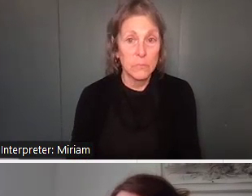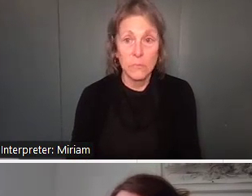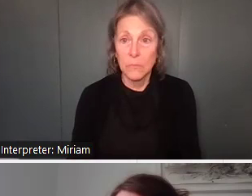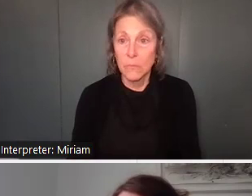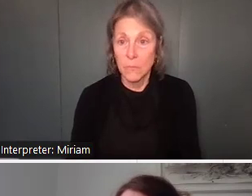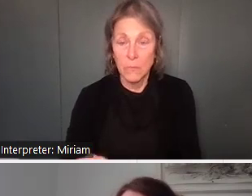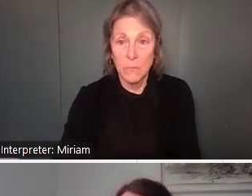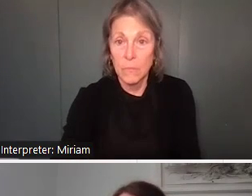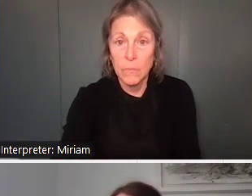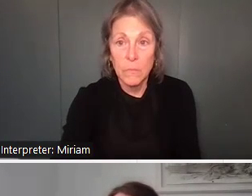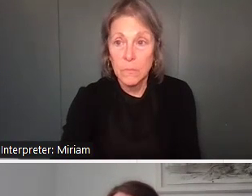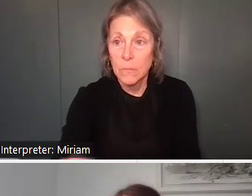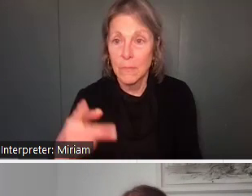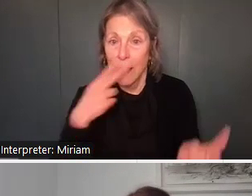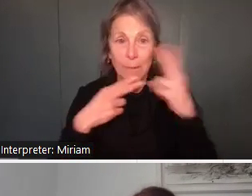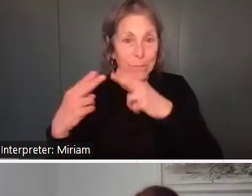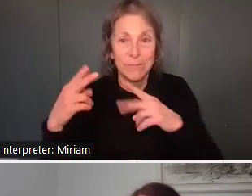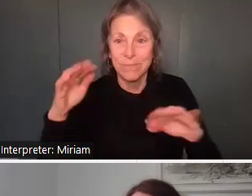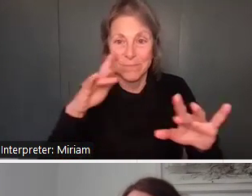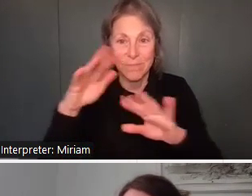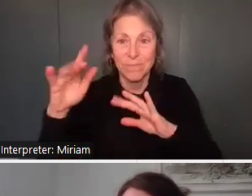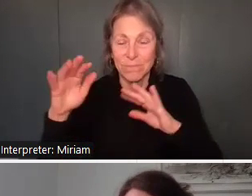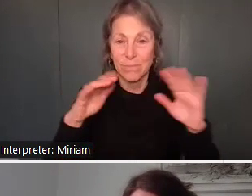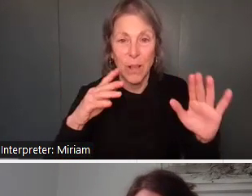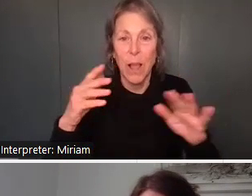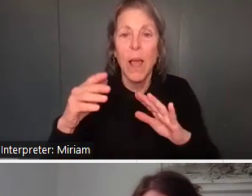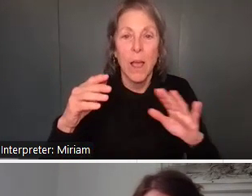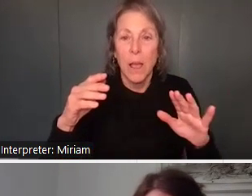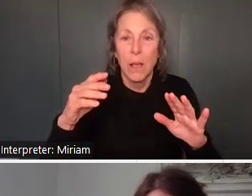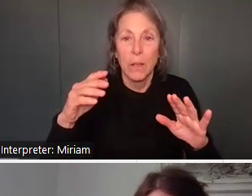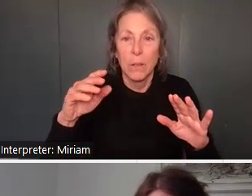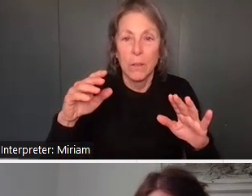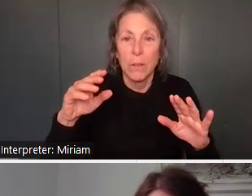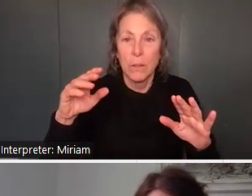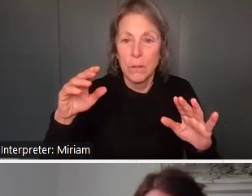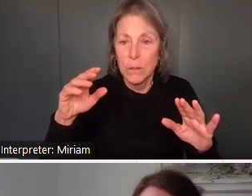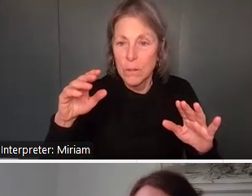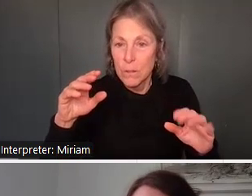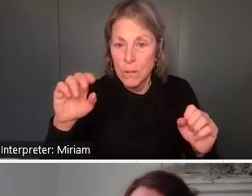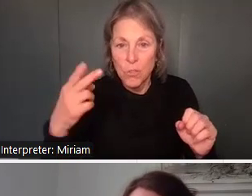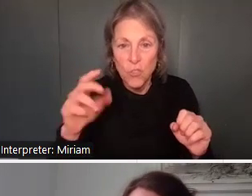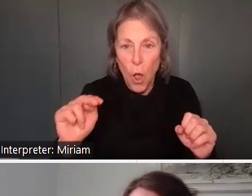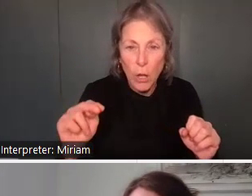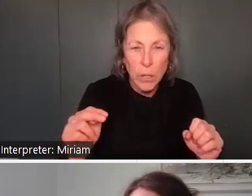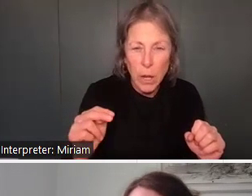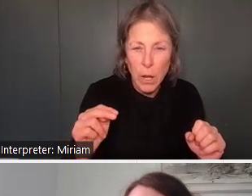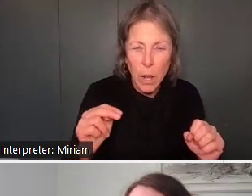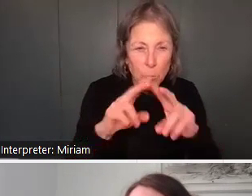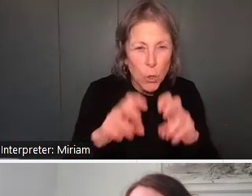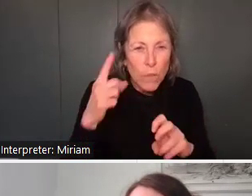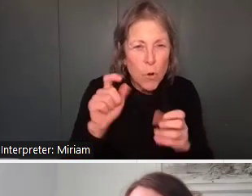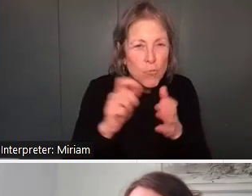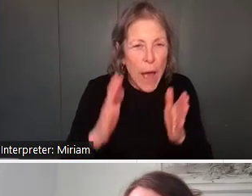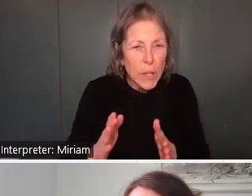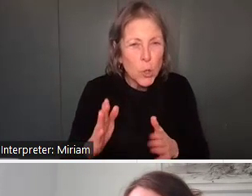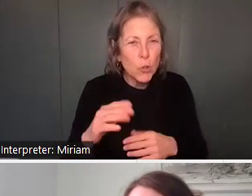Along man. with that, oh, sorry. How about maybe Go ahead. writers? How about Go maybe ahead. writers? Am I seeing a area of writers and authors in here or